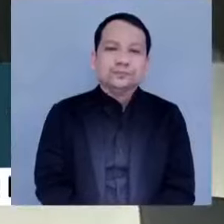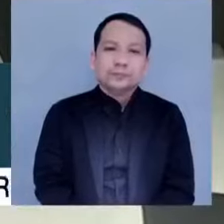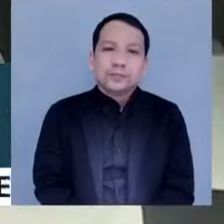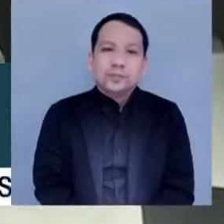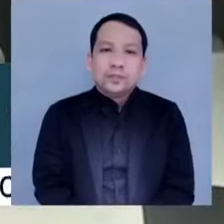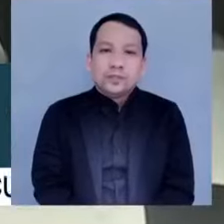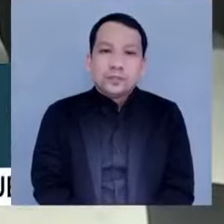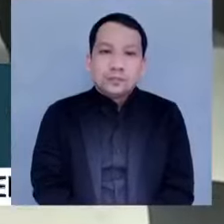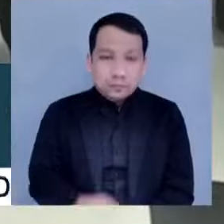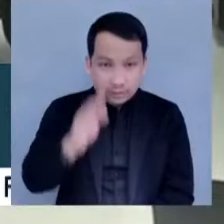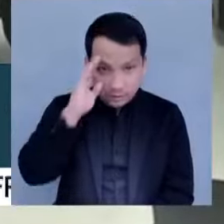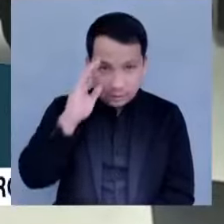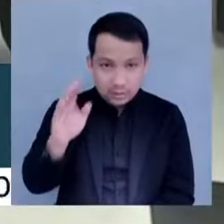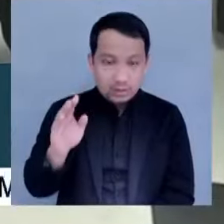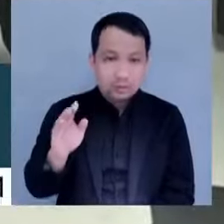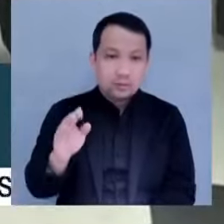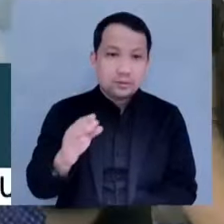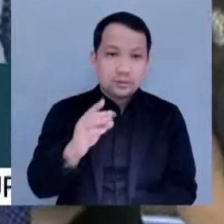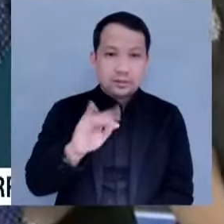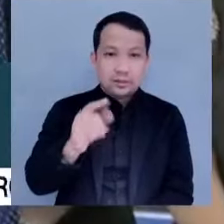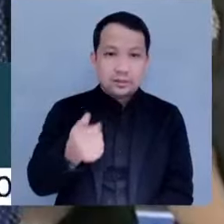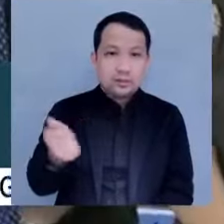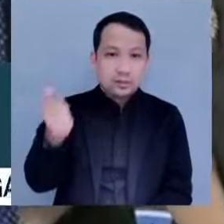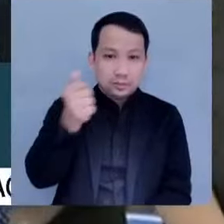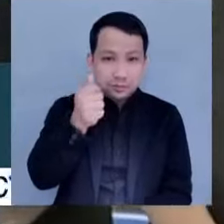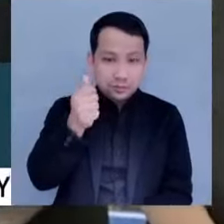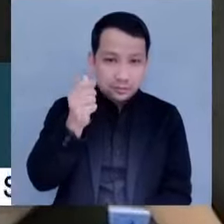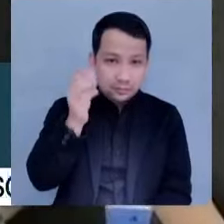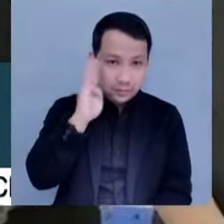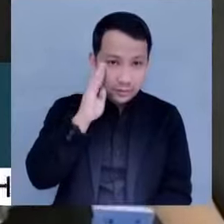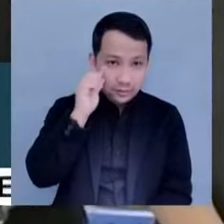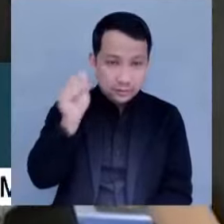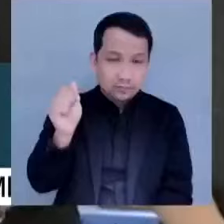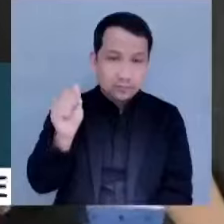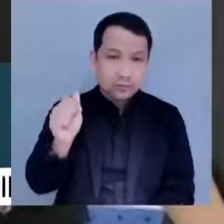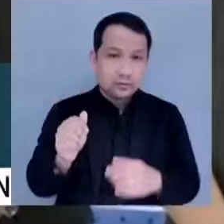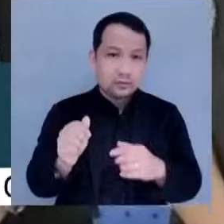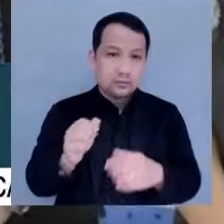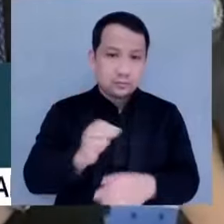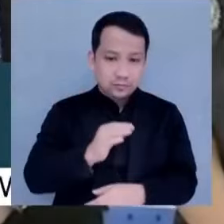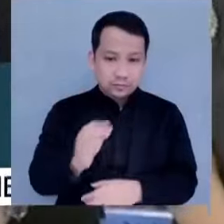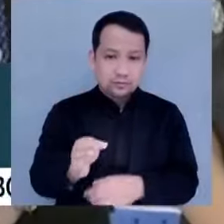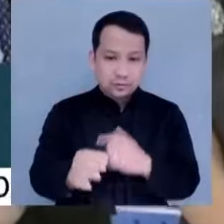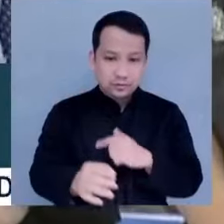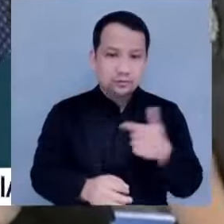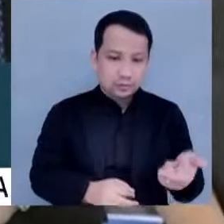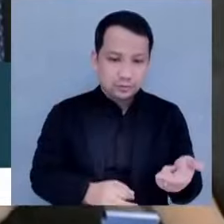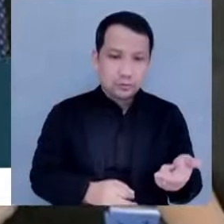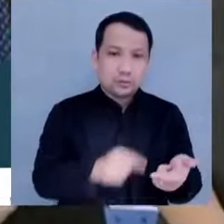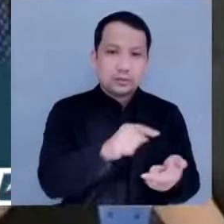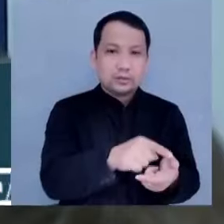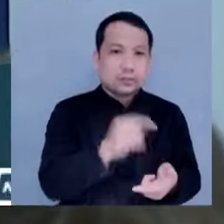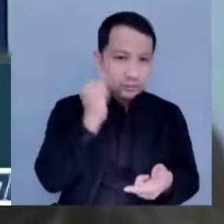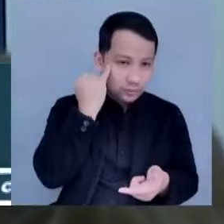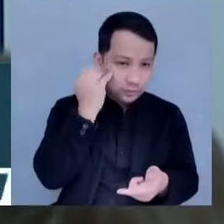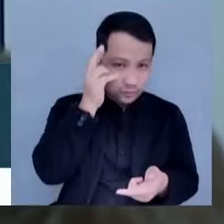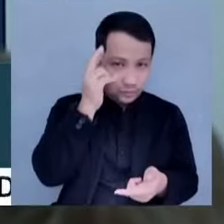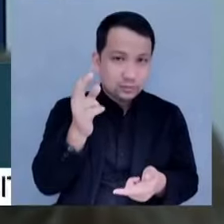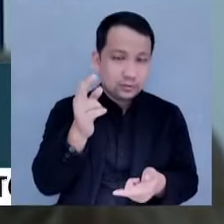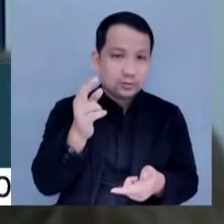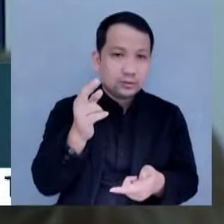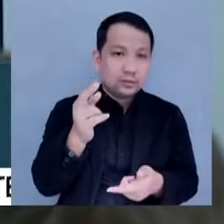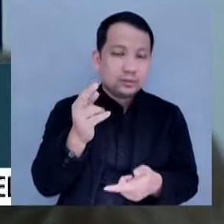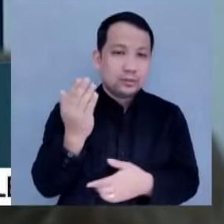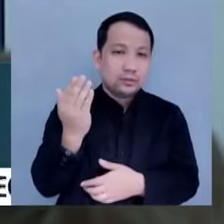Carmina. Outgoing Interior Secretary Benner Abalos has formally turned over his post to John Vic Remulla as the former 6th